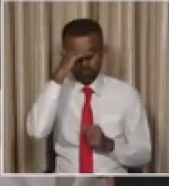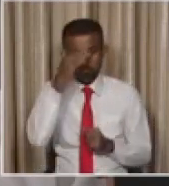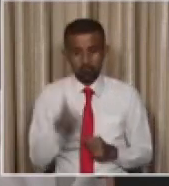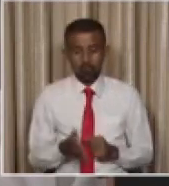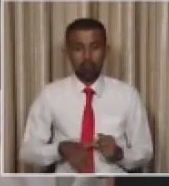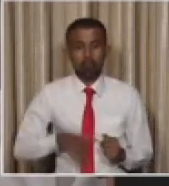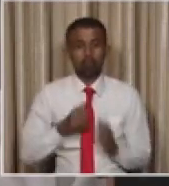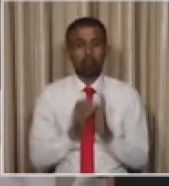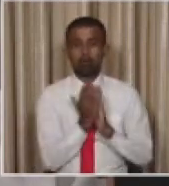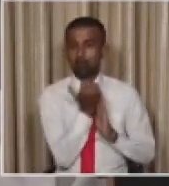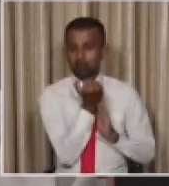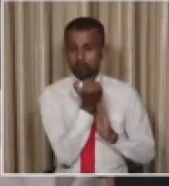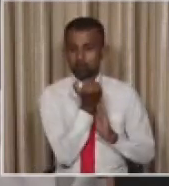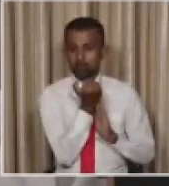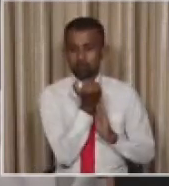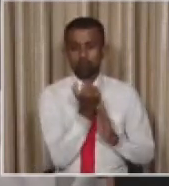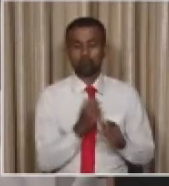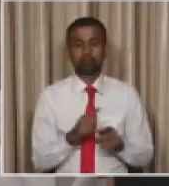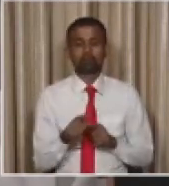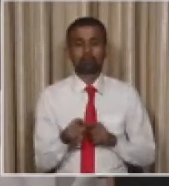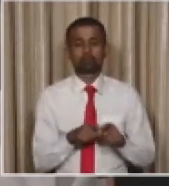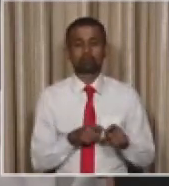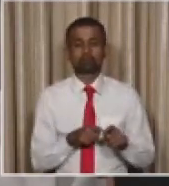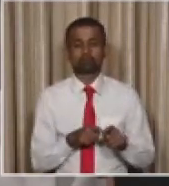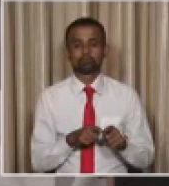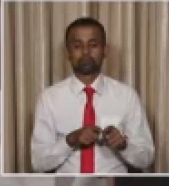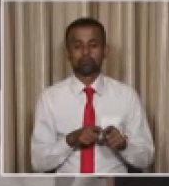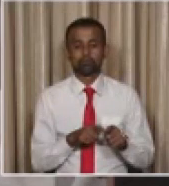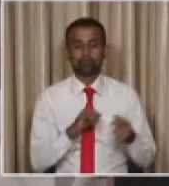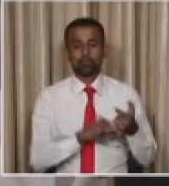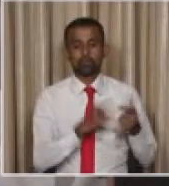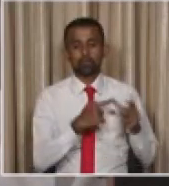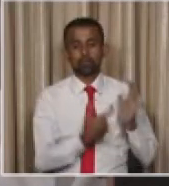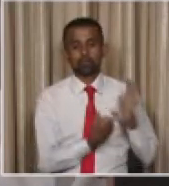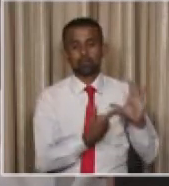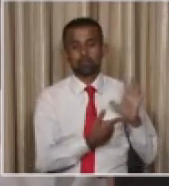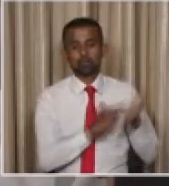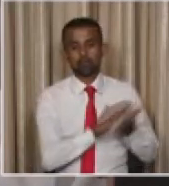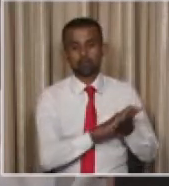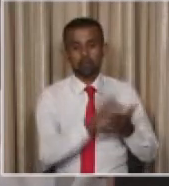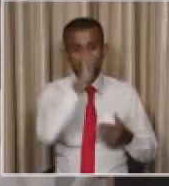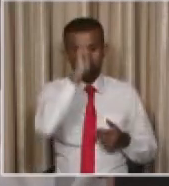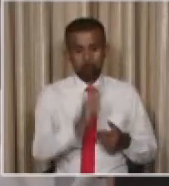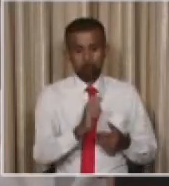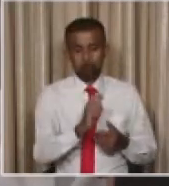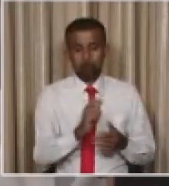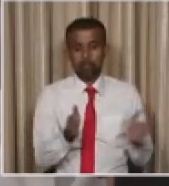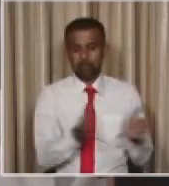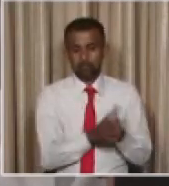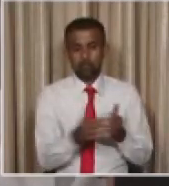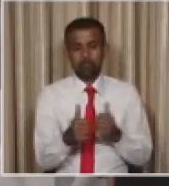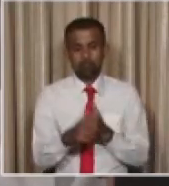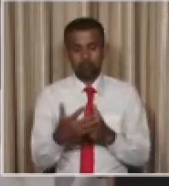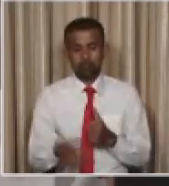10 judge bench in sarat jayasingh and others we have the view that mere reliance on the text